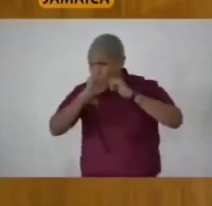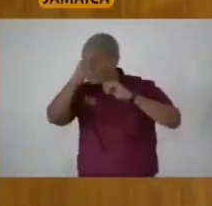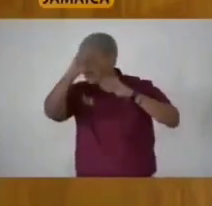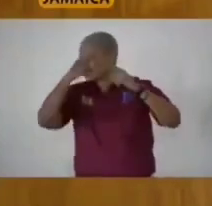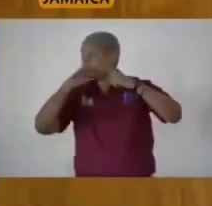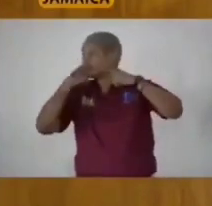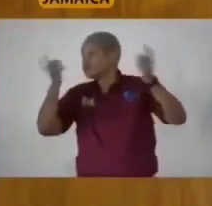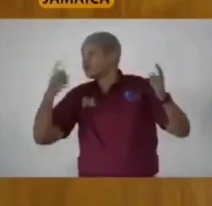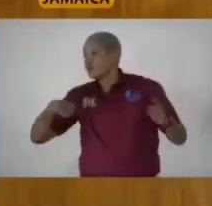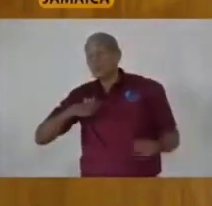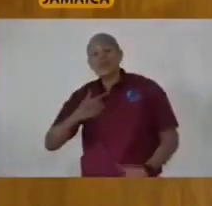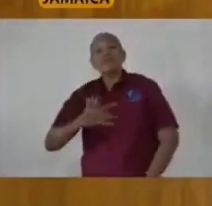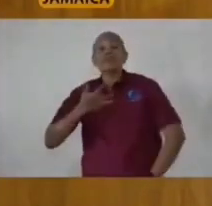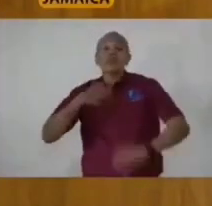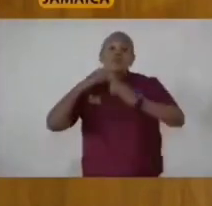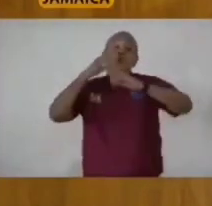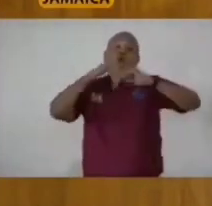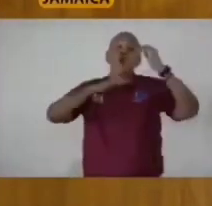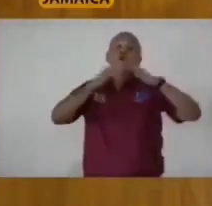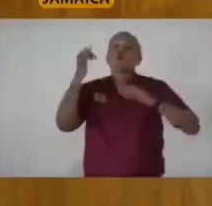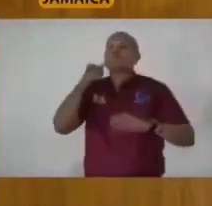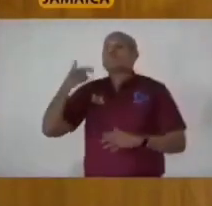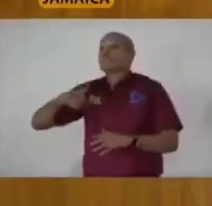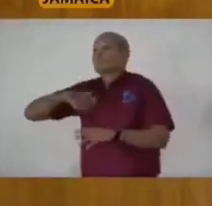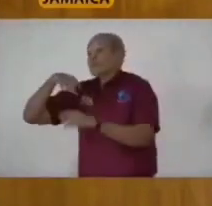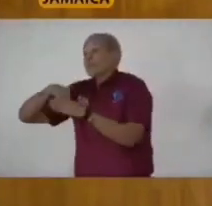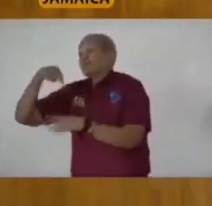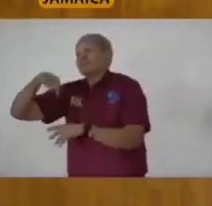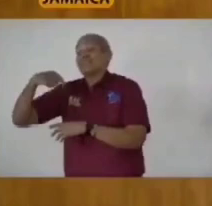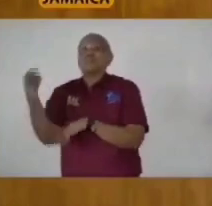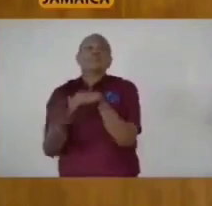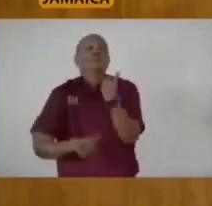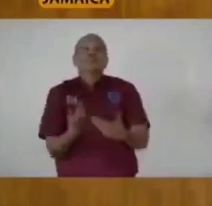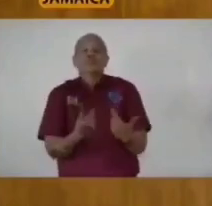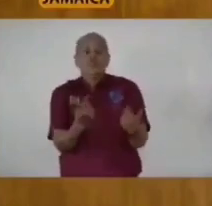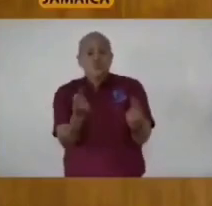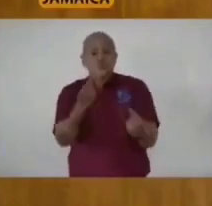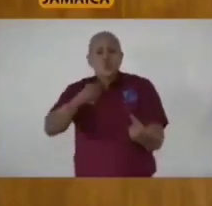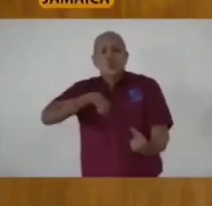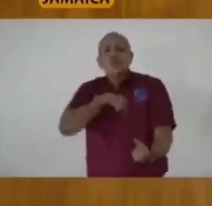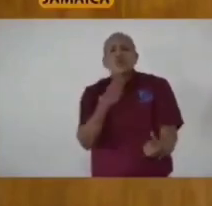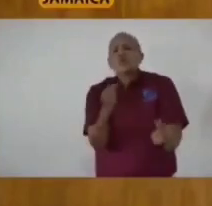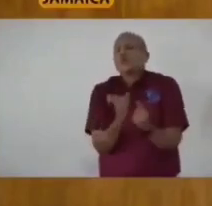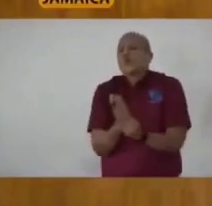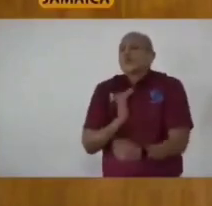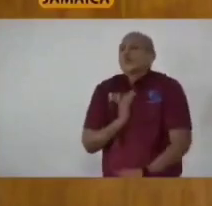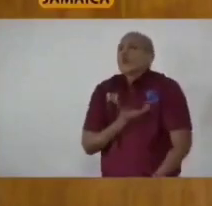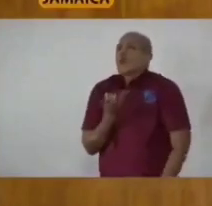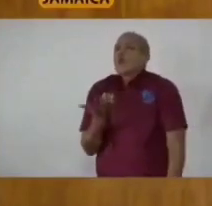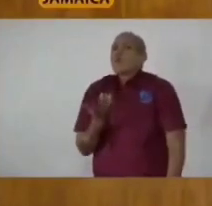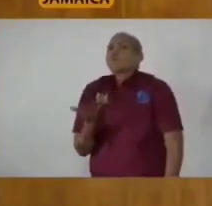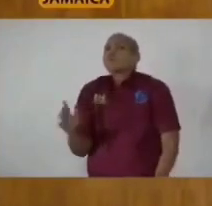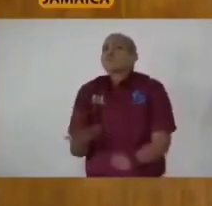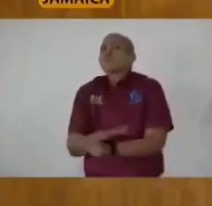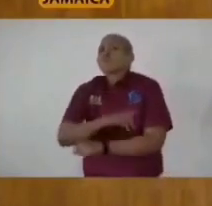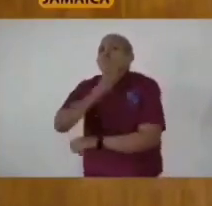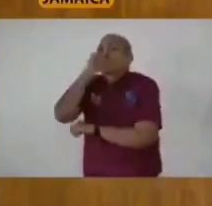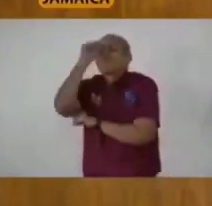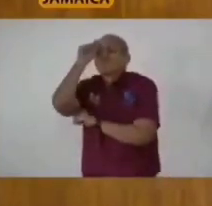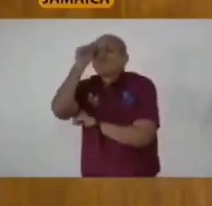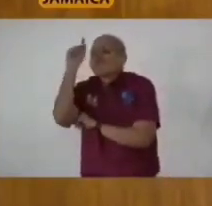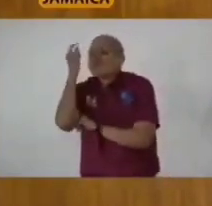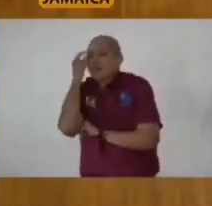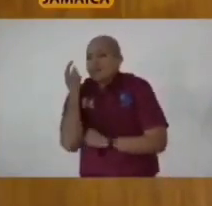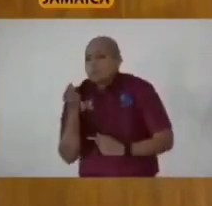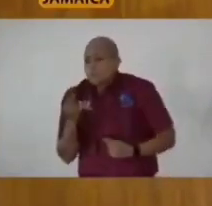more comfortable that if we participate in this exercise, we are doing so with a full understanding of where the